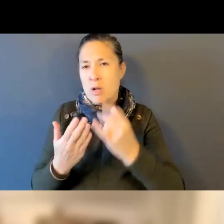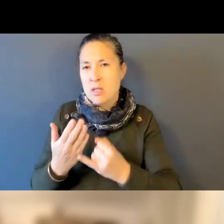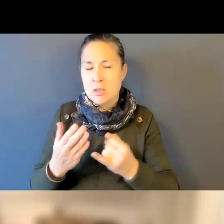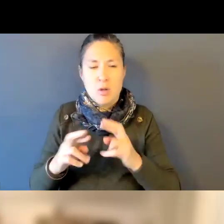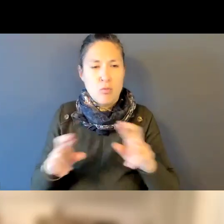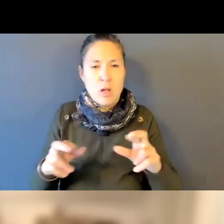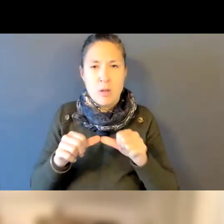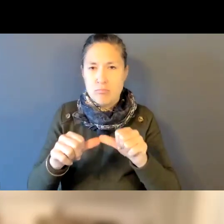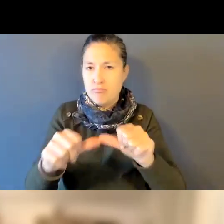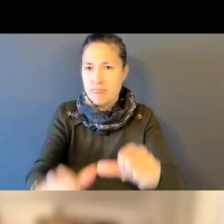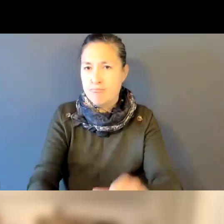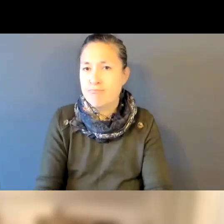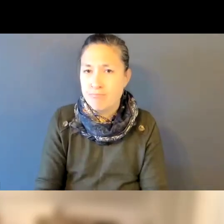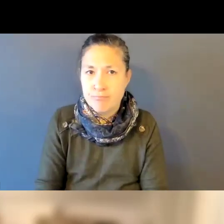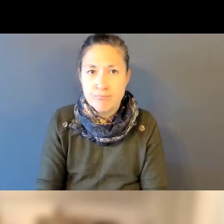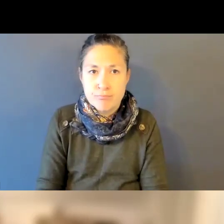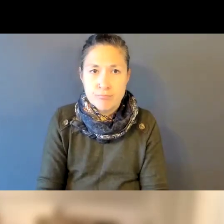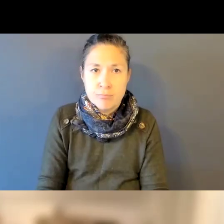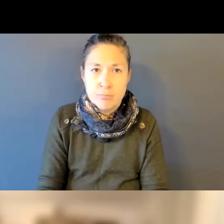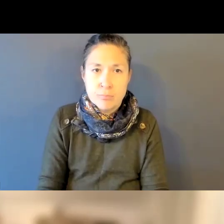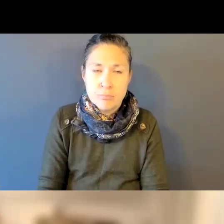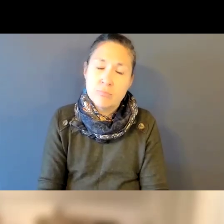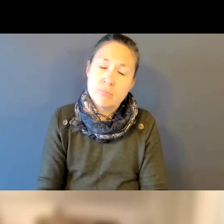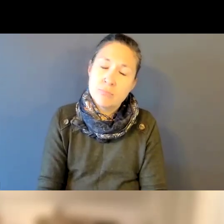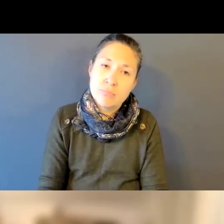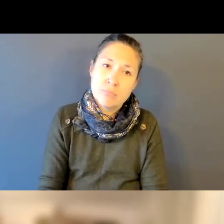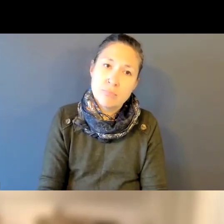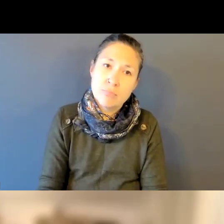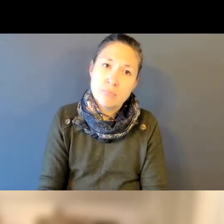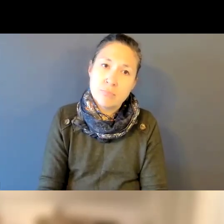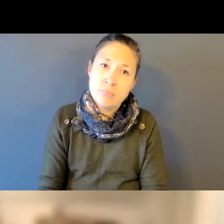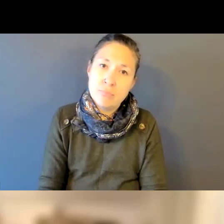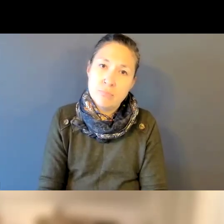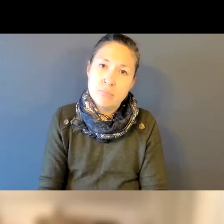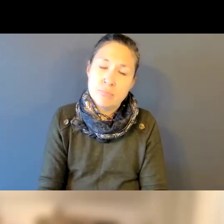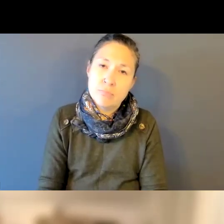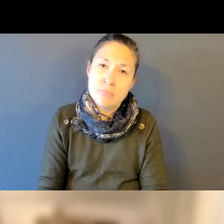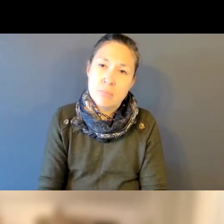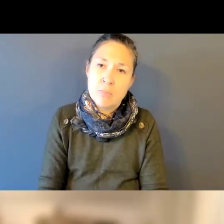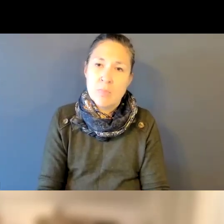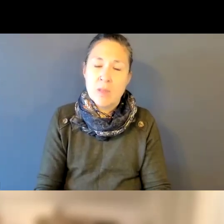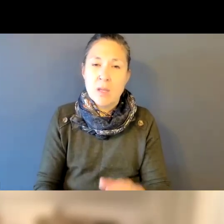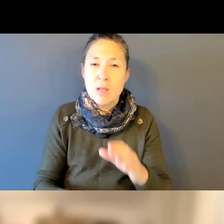steps. There's a lot of important pieces of your question about